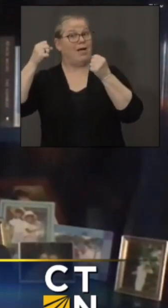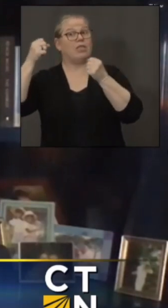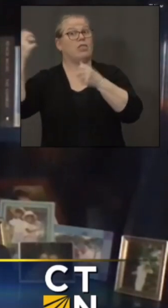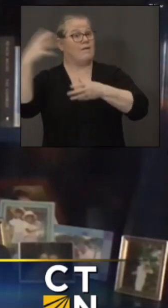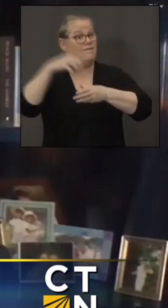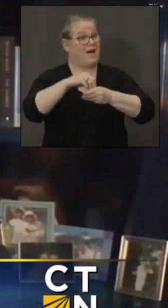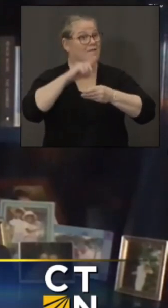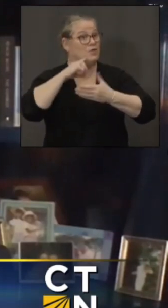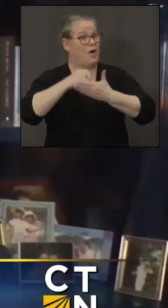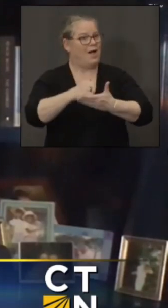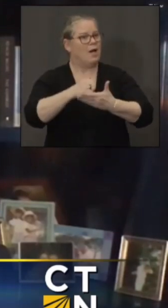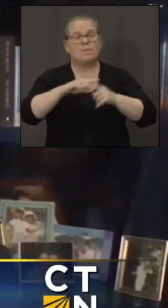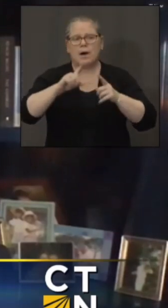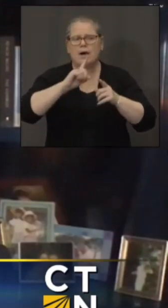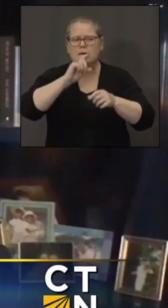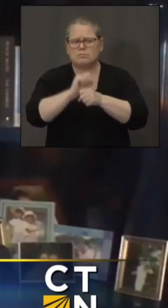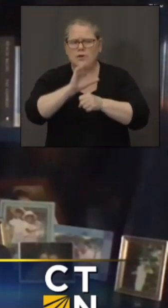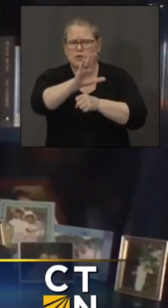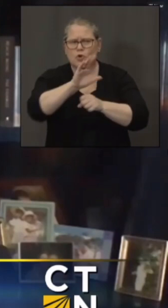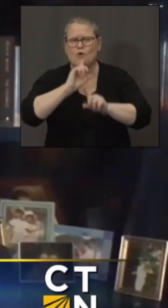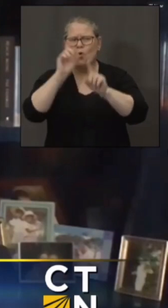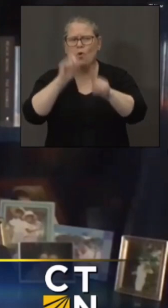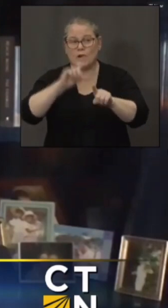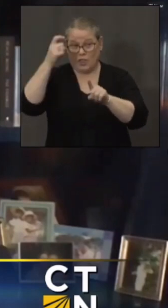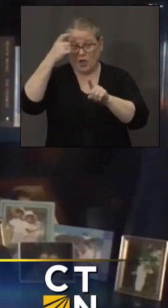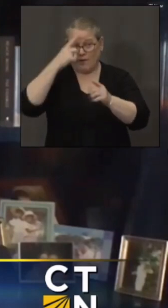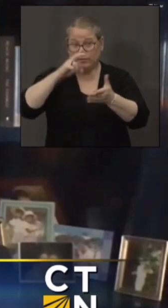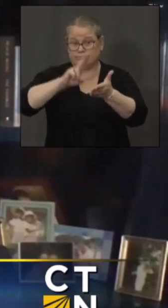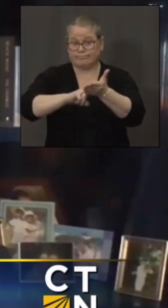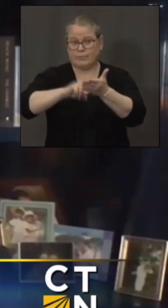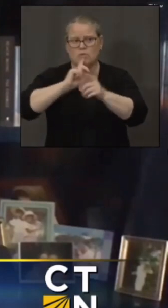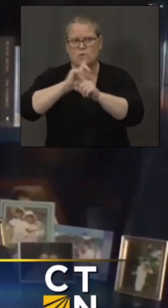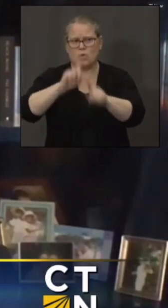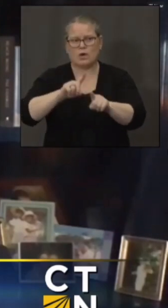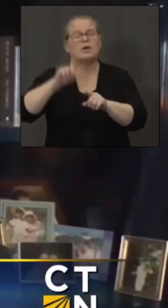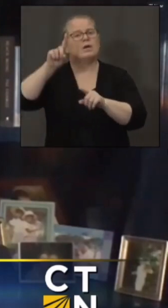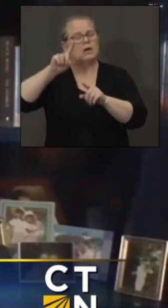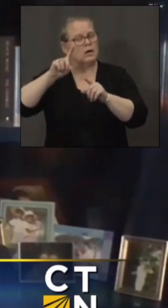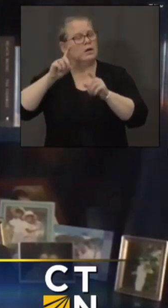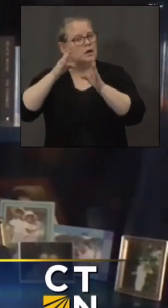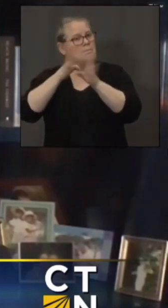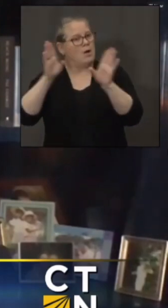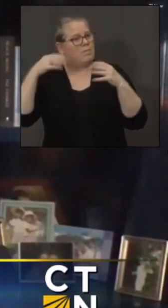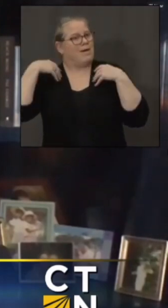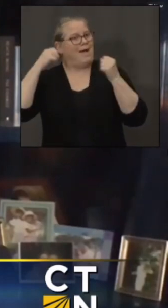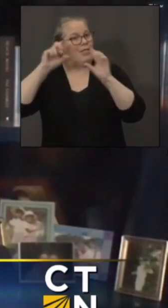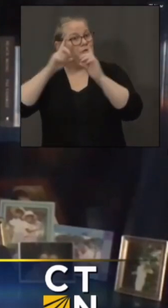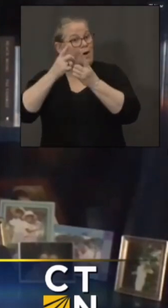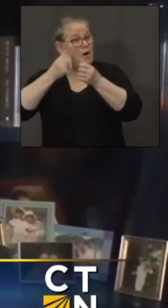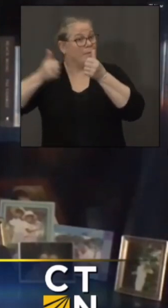all reopening regulations and other related state laws and regulations if local officials are